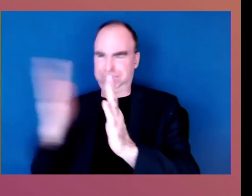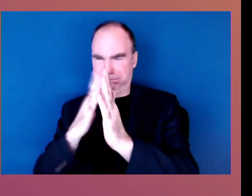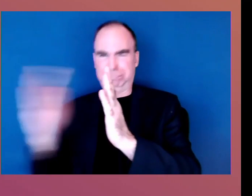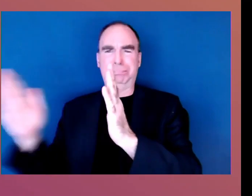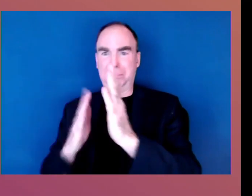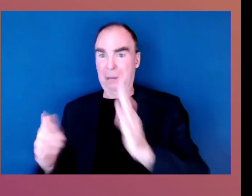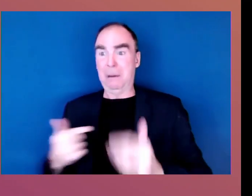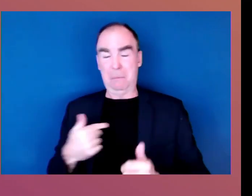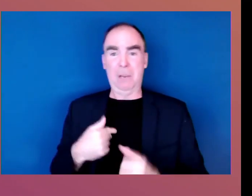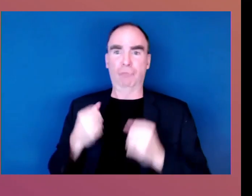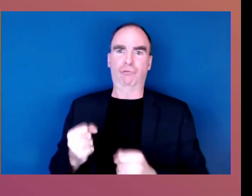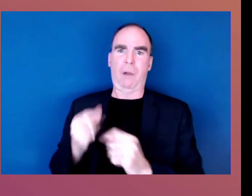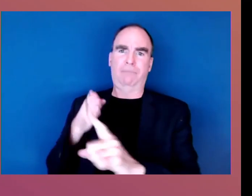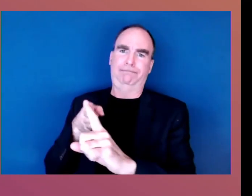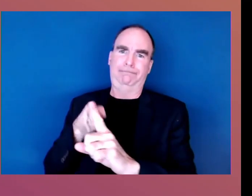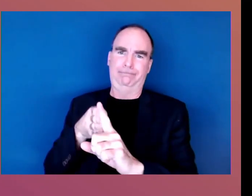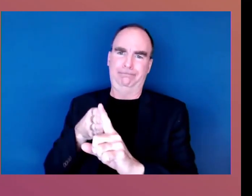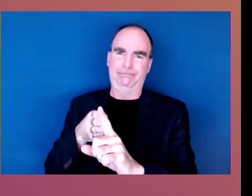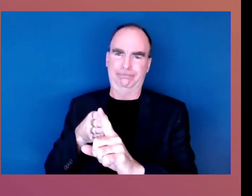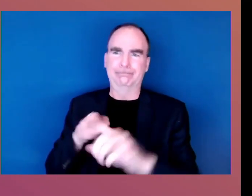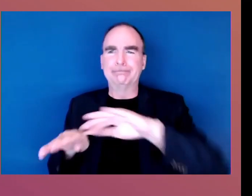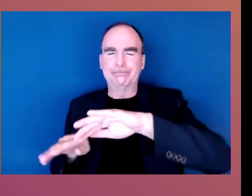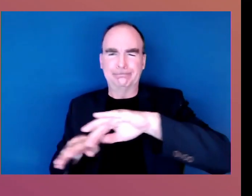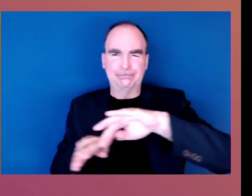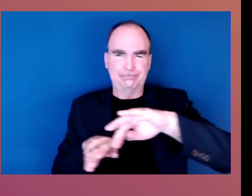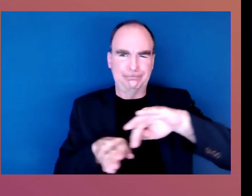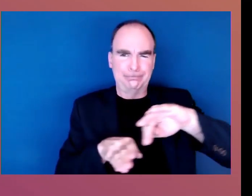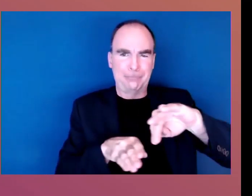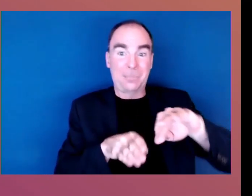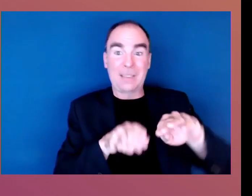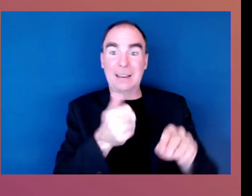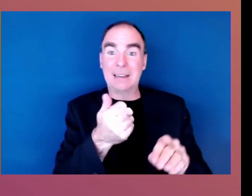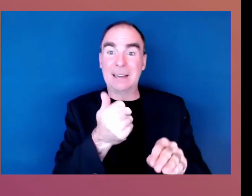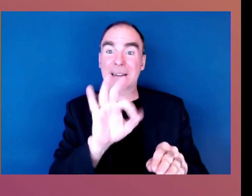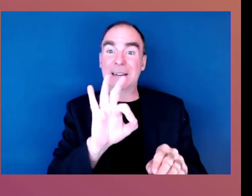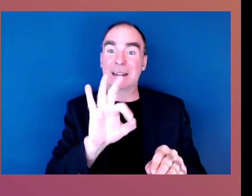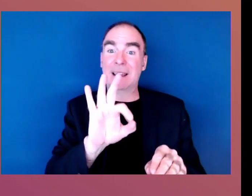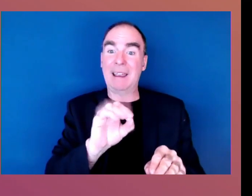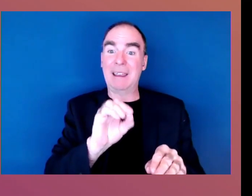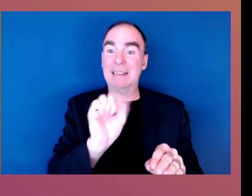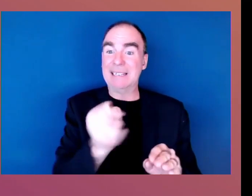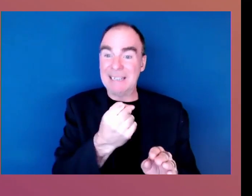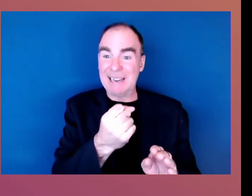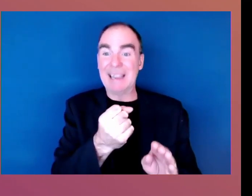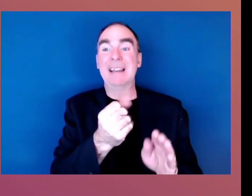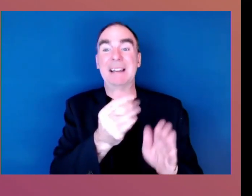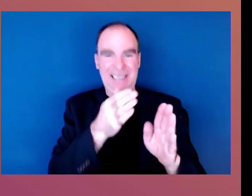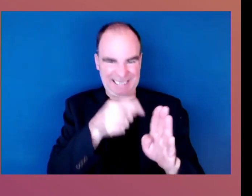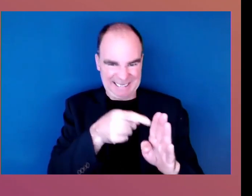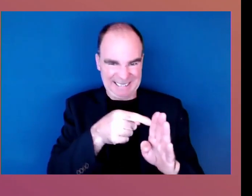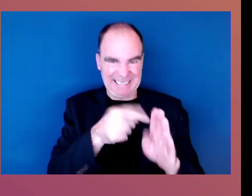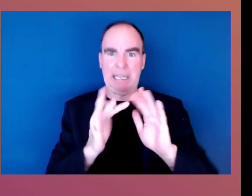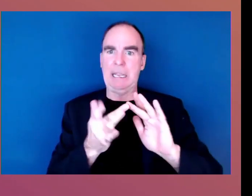In the mid-90s, I was able to access the web in the lab under a kind of special